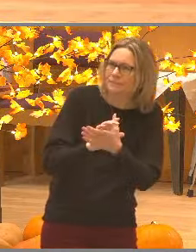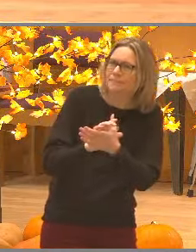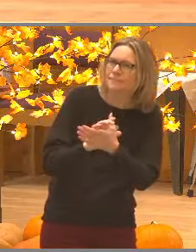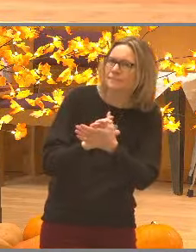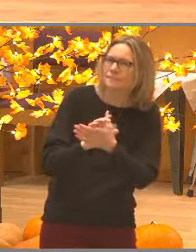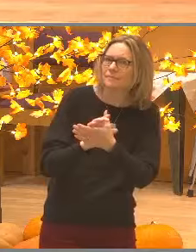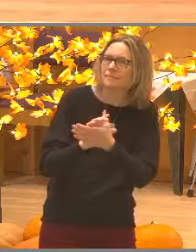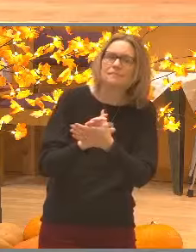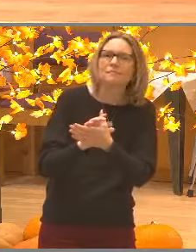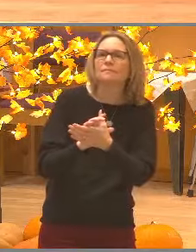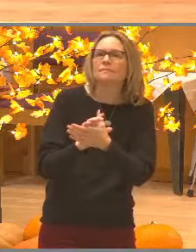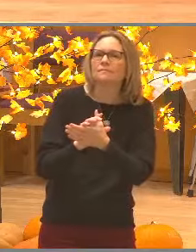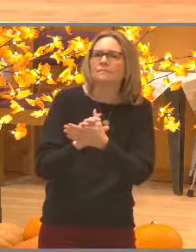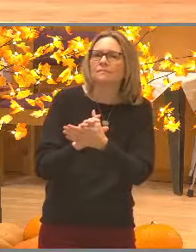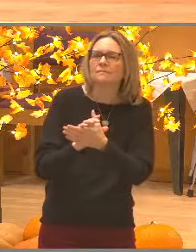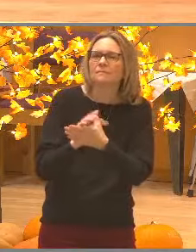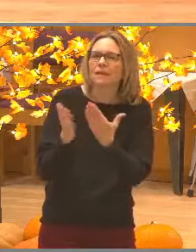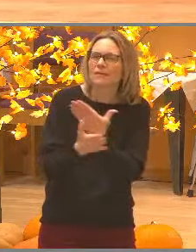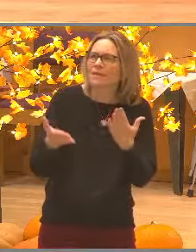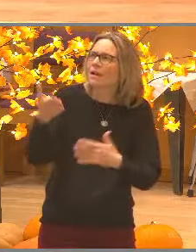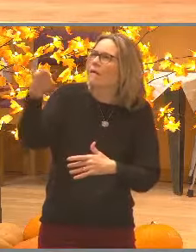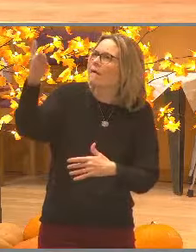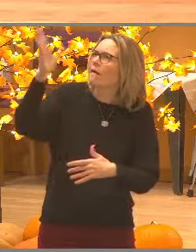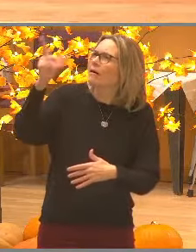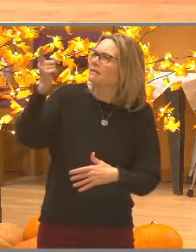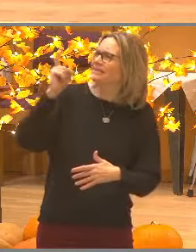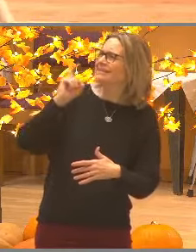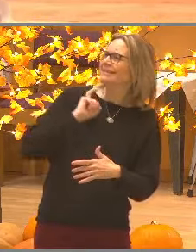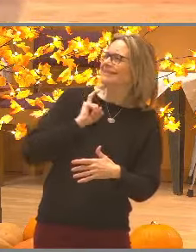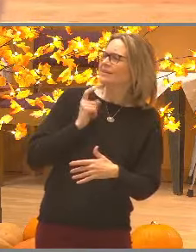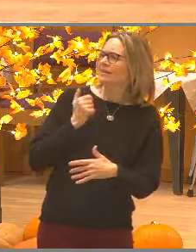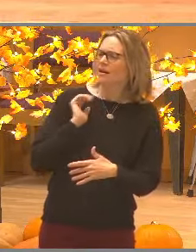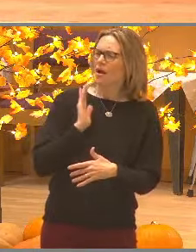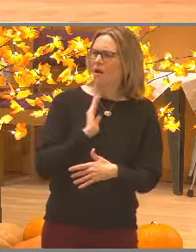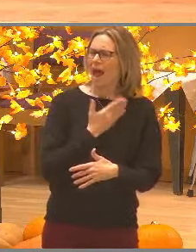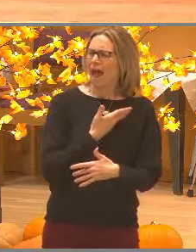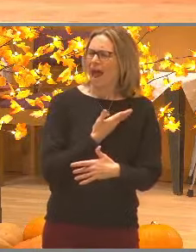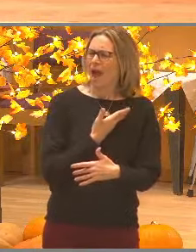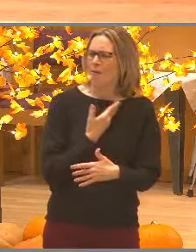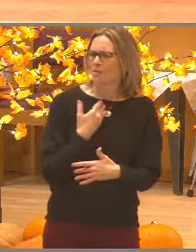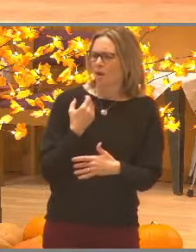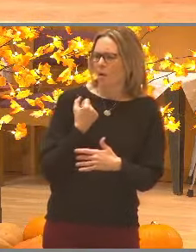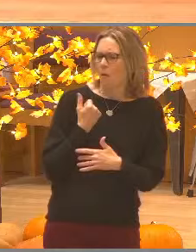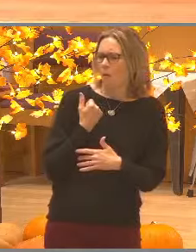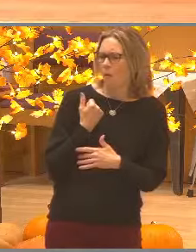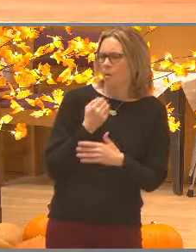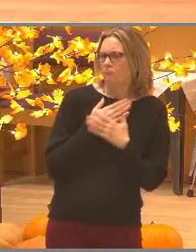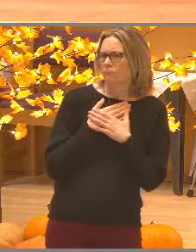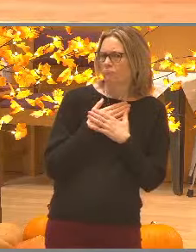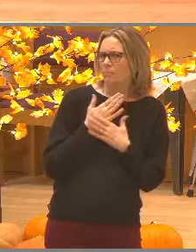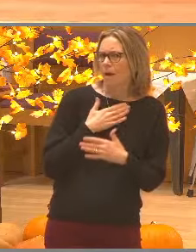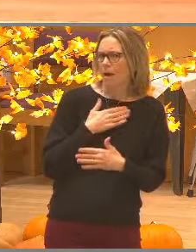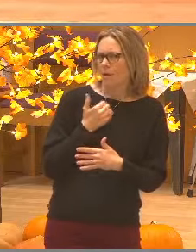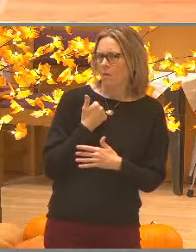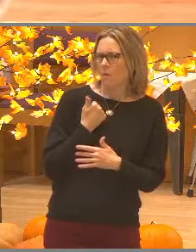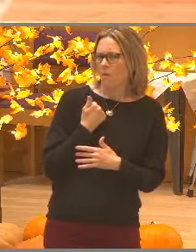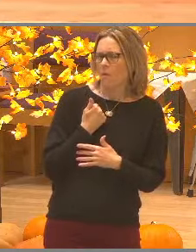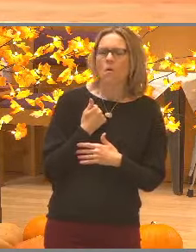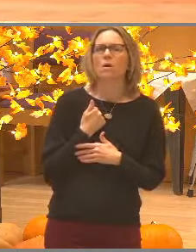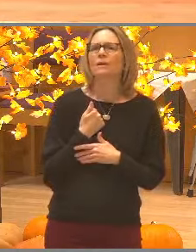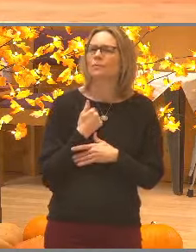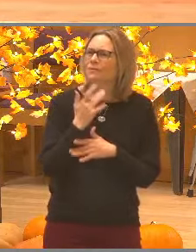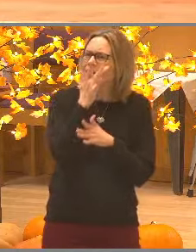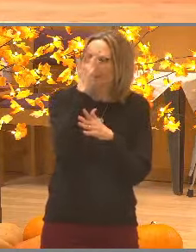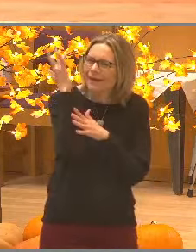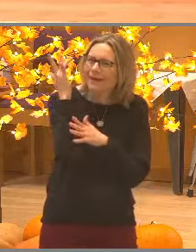that God has given us are ours, and we keep them to ourselves, and we keep them and hold them only for ourselves, and we